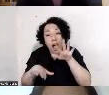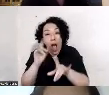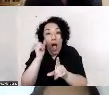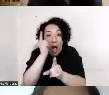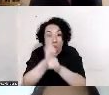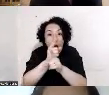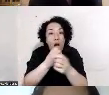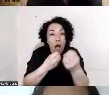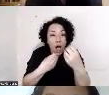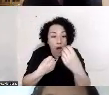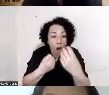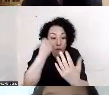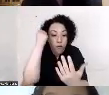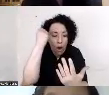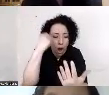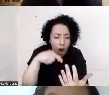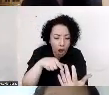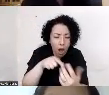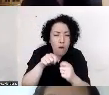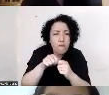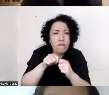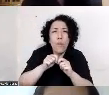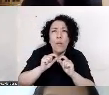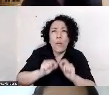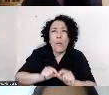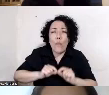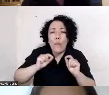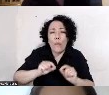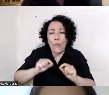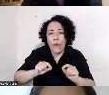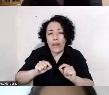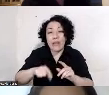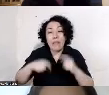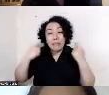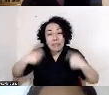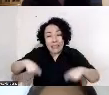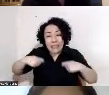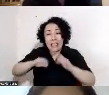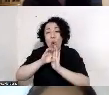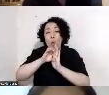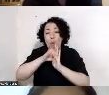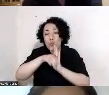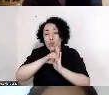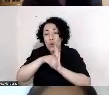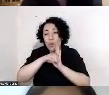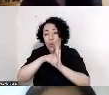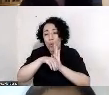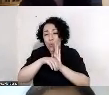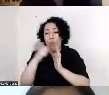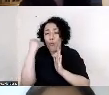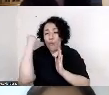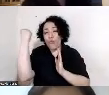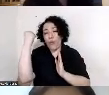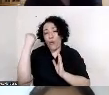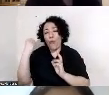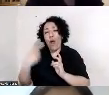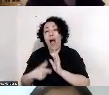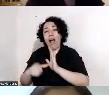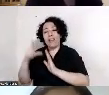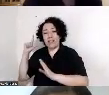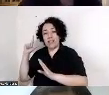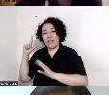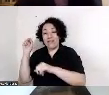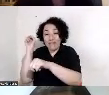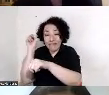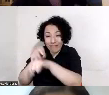no ensino médio, eles terem acesso a aulas de conteúdo avançado. Many of our students talked about having a